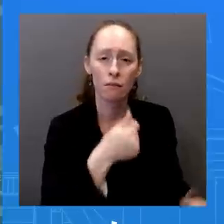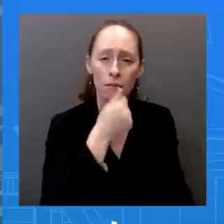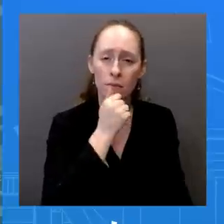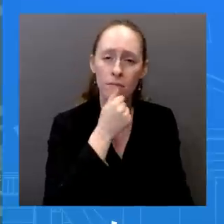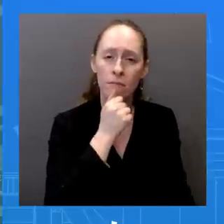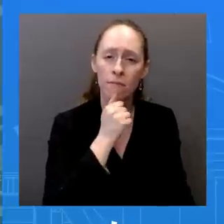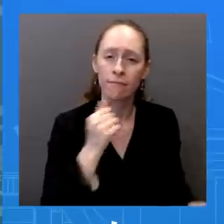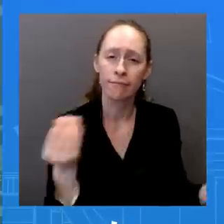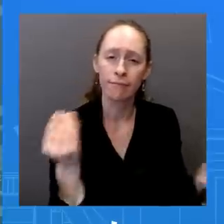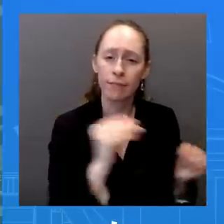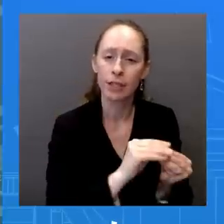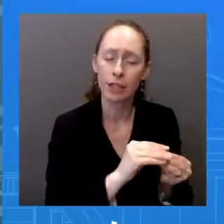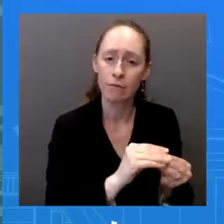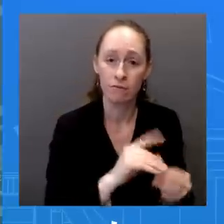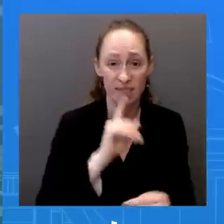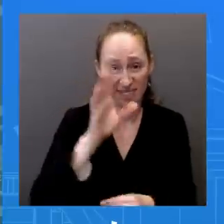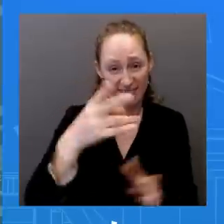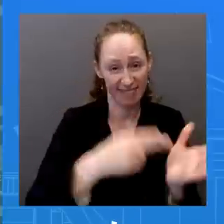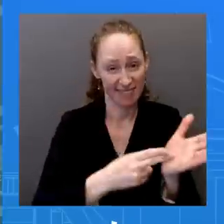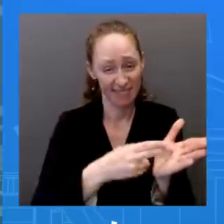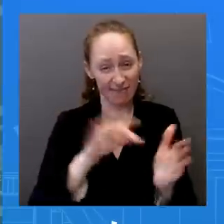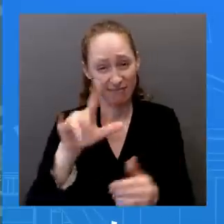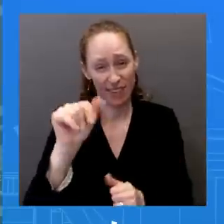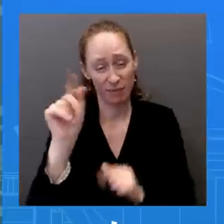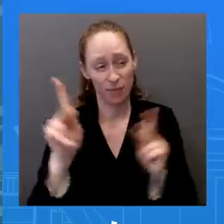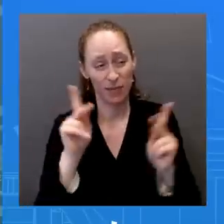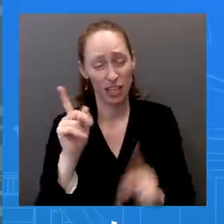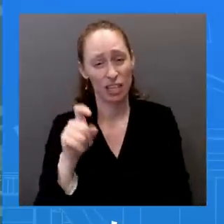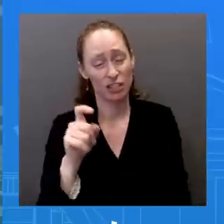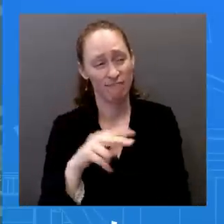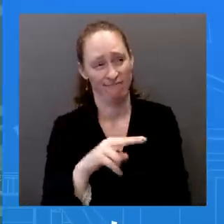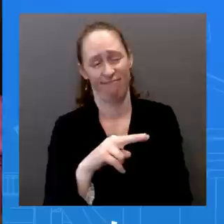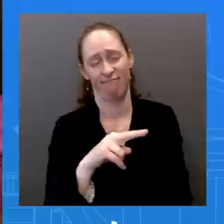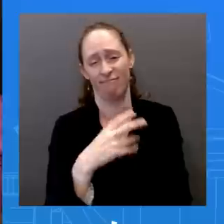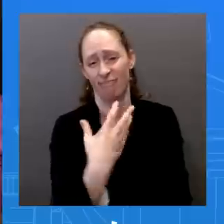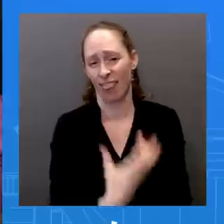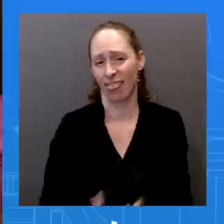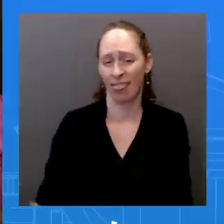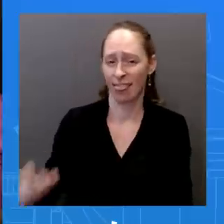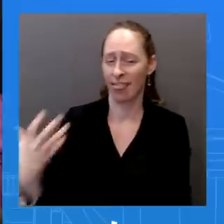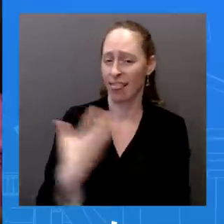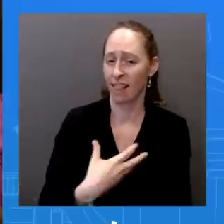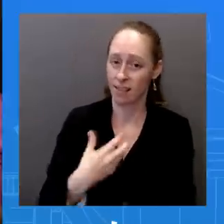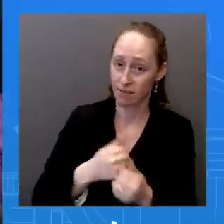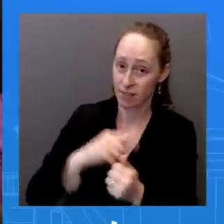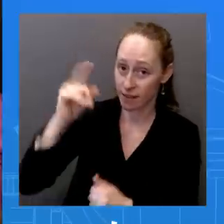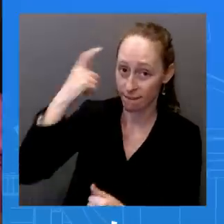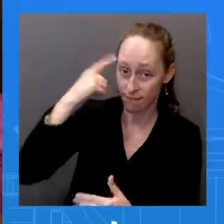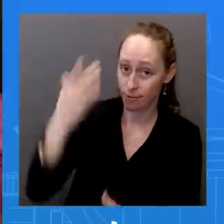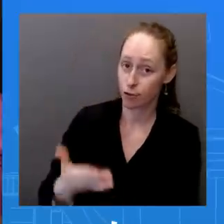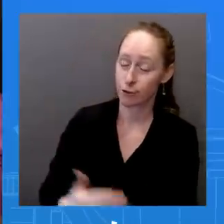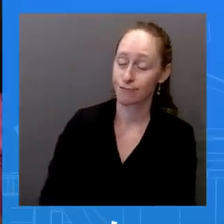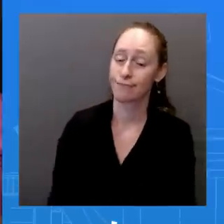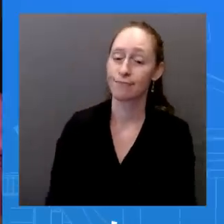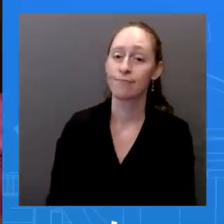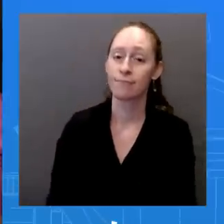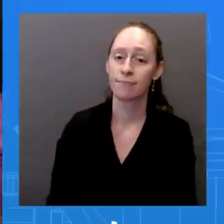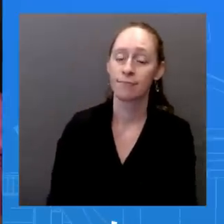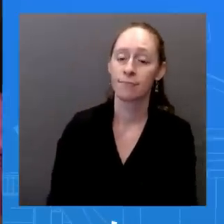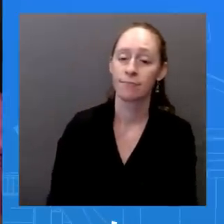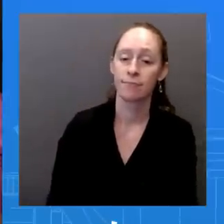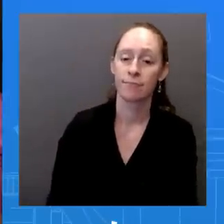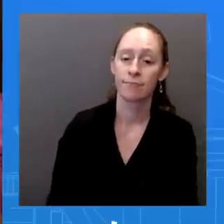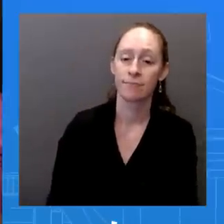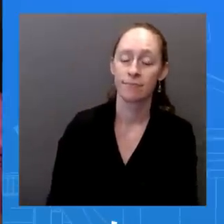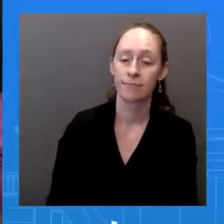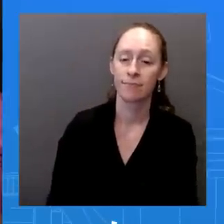Senate Republican on the Health Committee sent a letter to the White House related to the president's comments about the pandemic being over on 60 Minutes, saying there are contradictory policies in